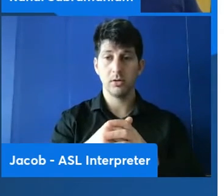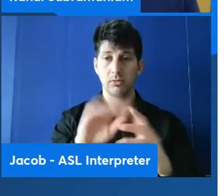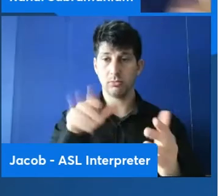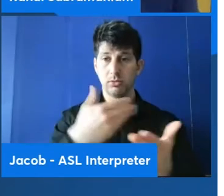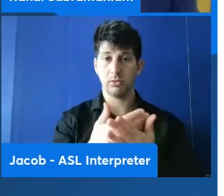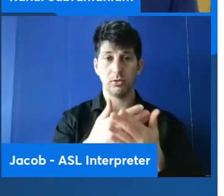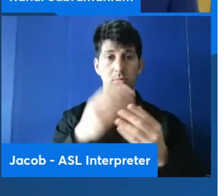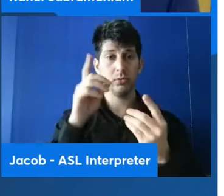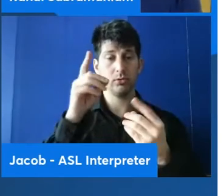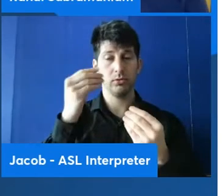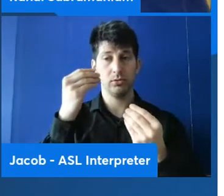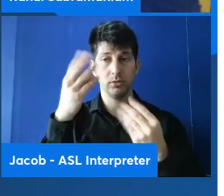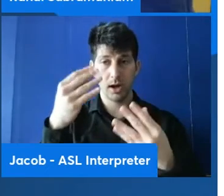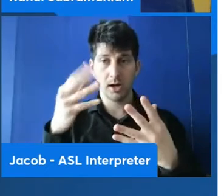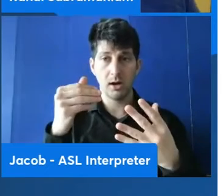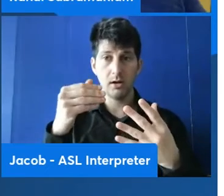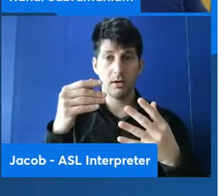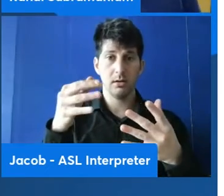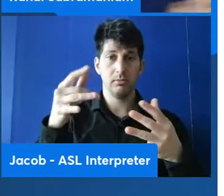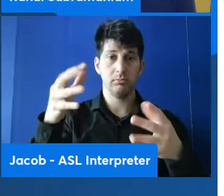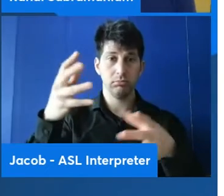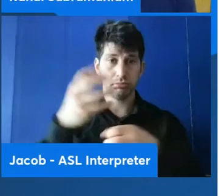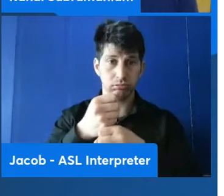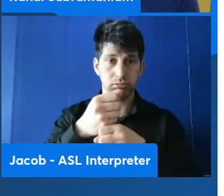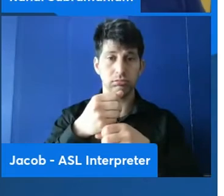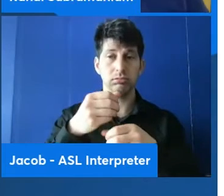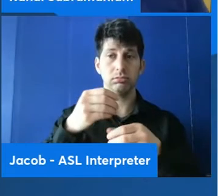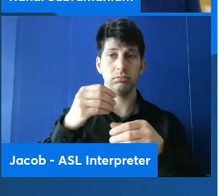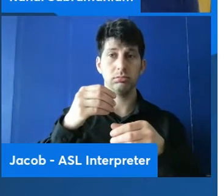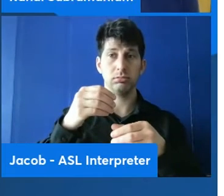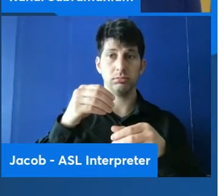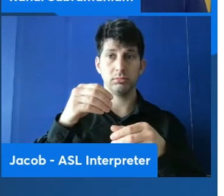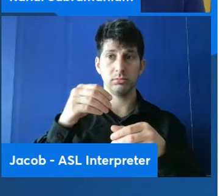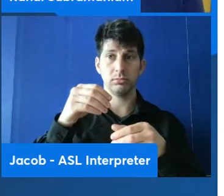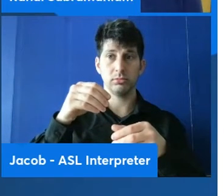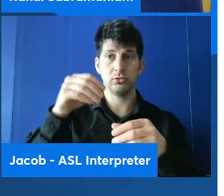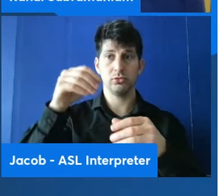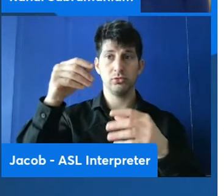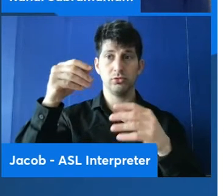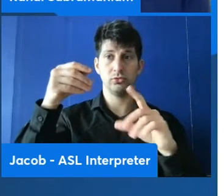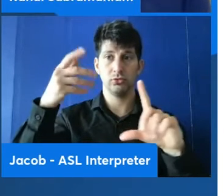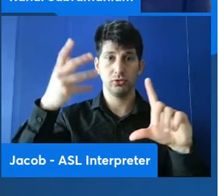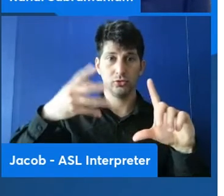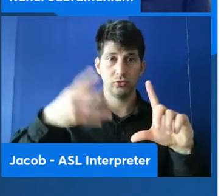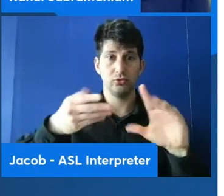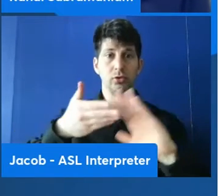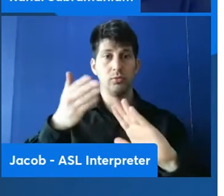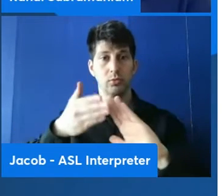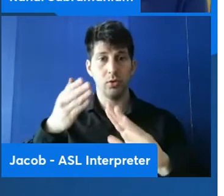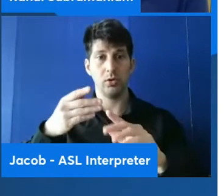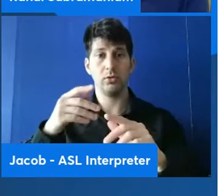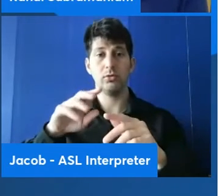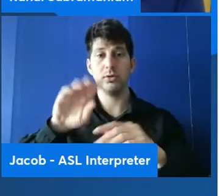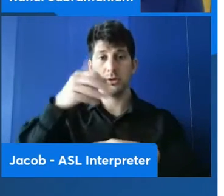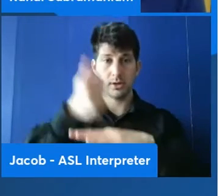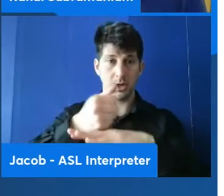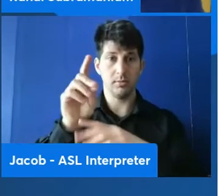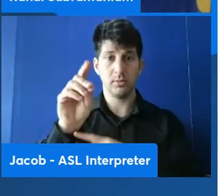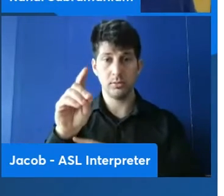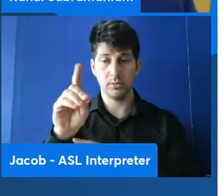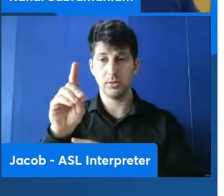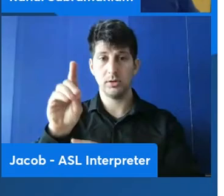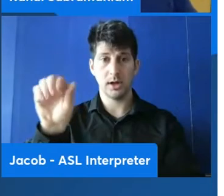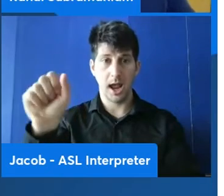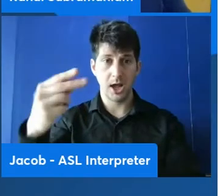events data, put it into an S3 bucket or into a Kinesis stream, run Athena queries, create a quick site dashboard and alarms and all of that